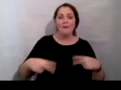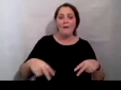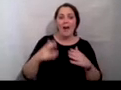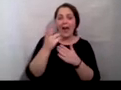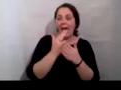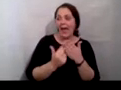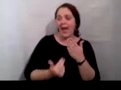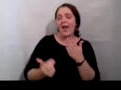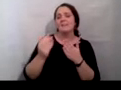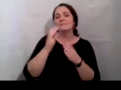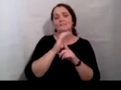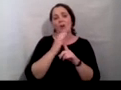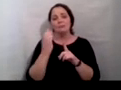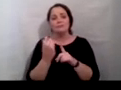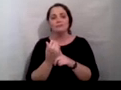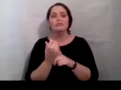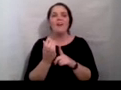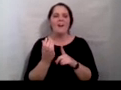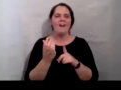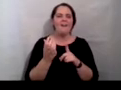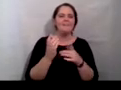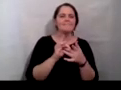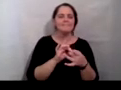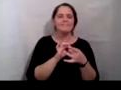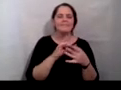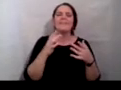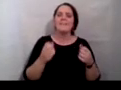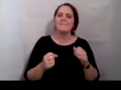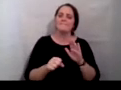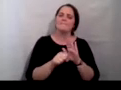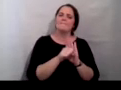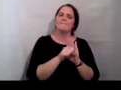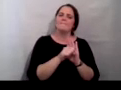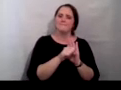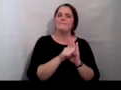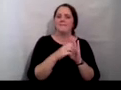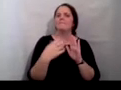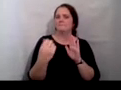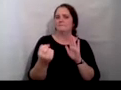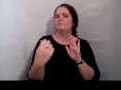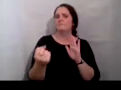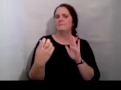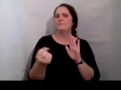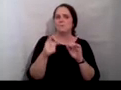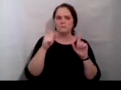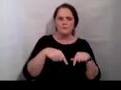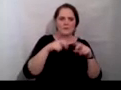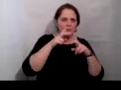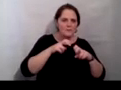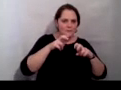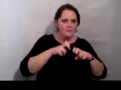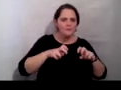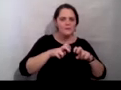art from his culture, etc. But there is a sort of, you know, a symbology there that you